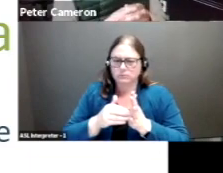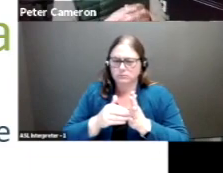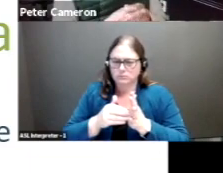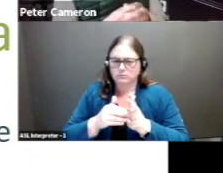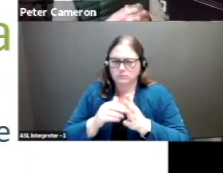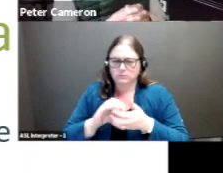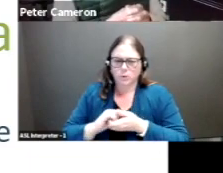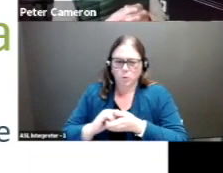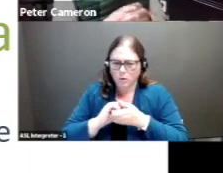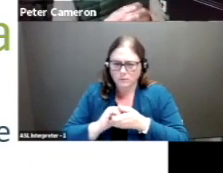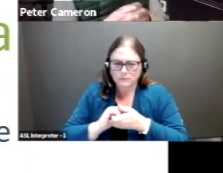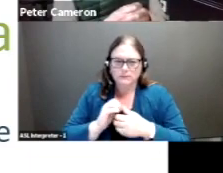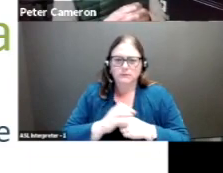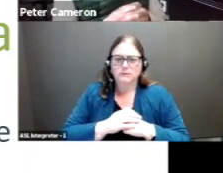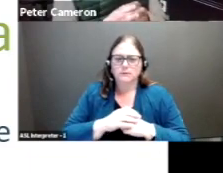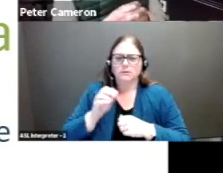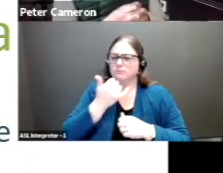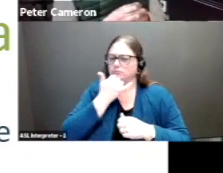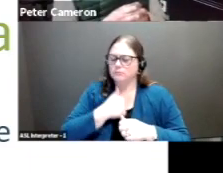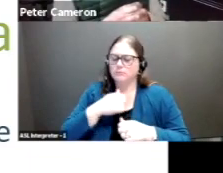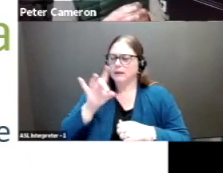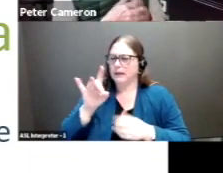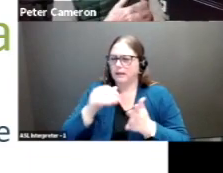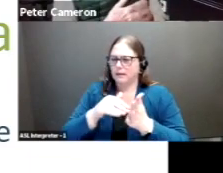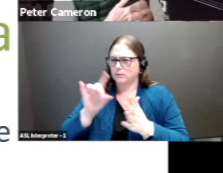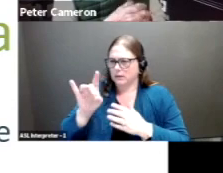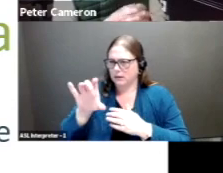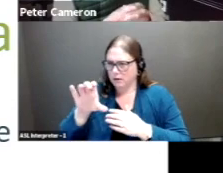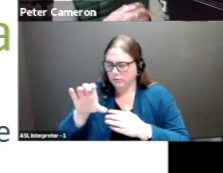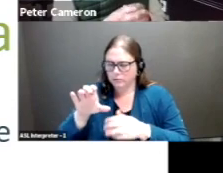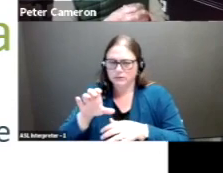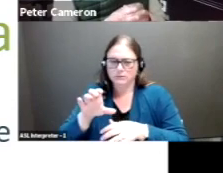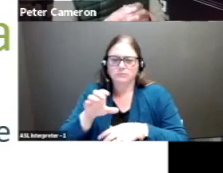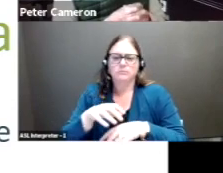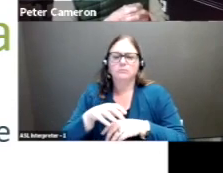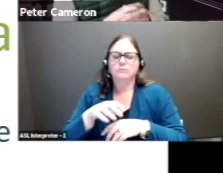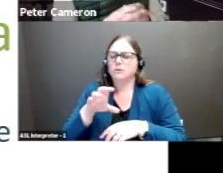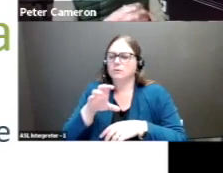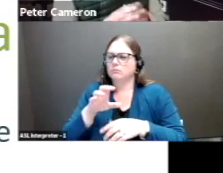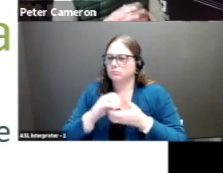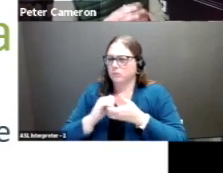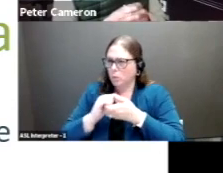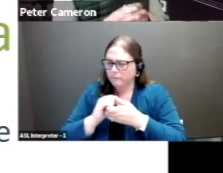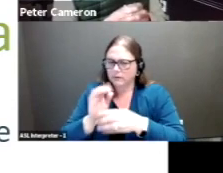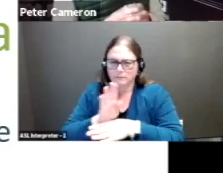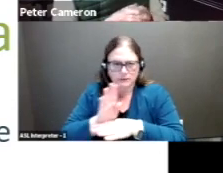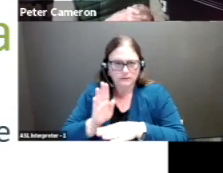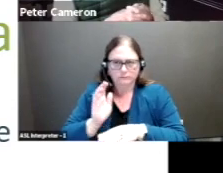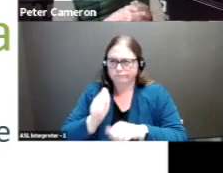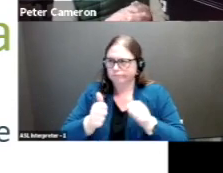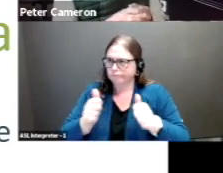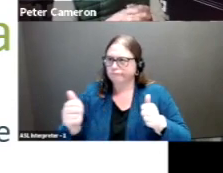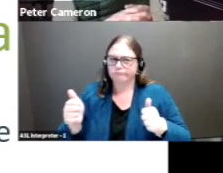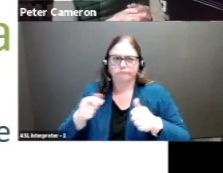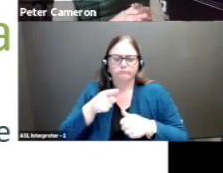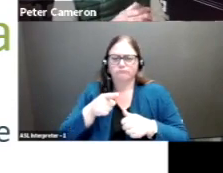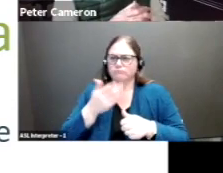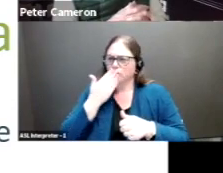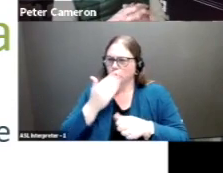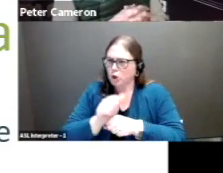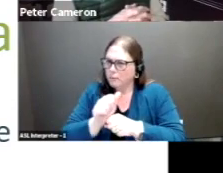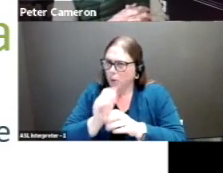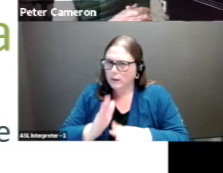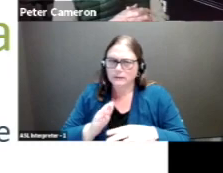of employees, generating billions in business, paying good taxes. And there are some